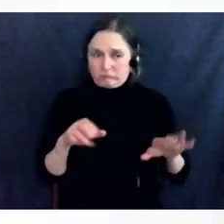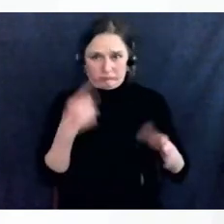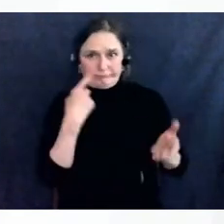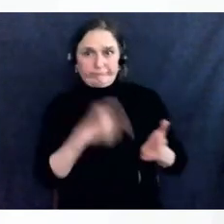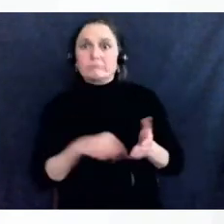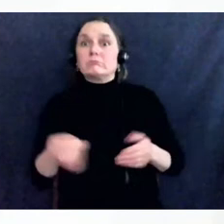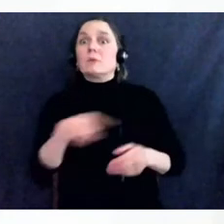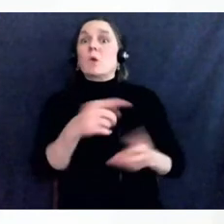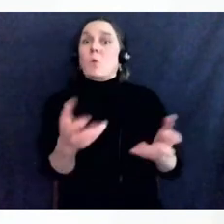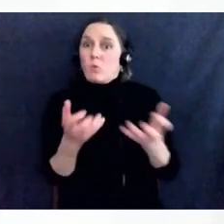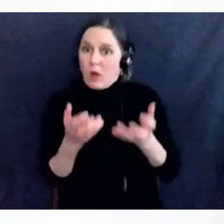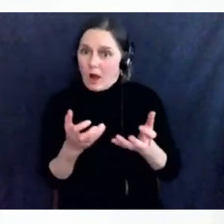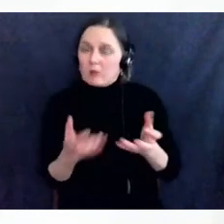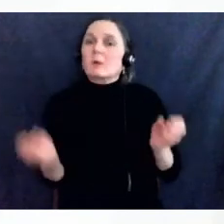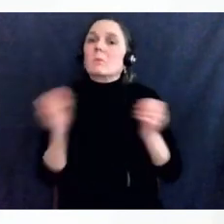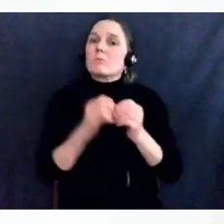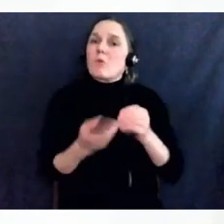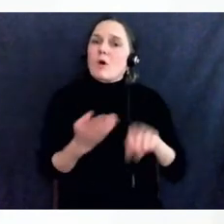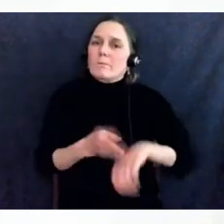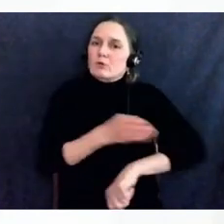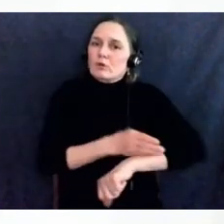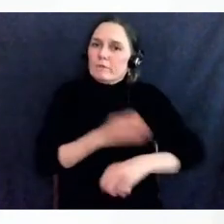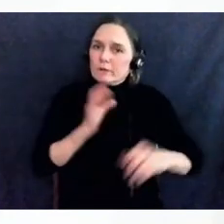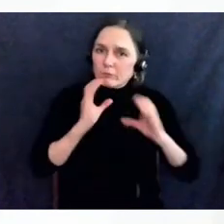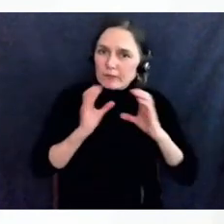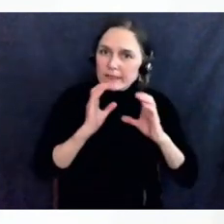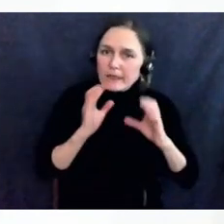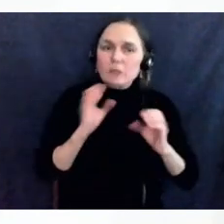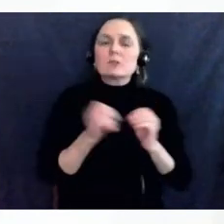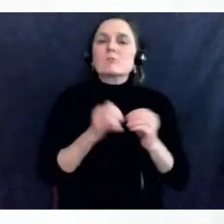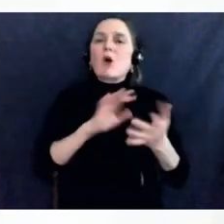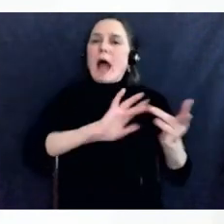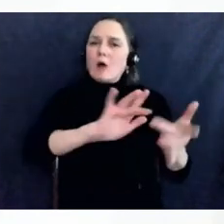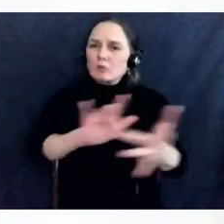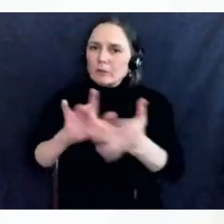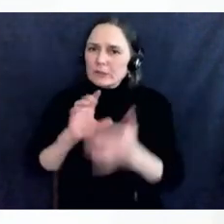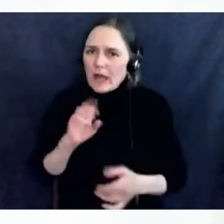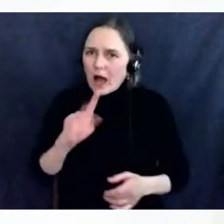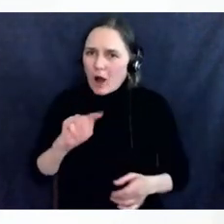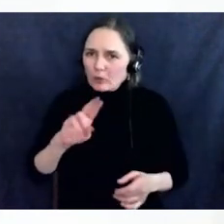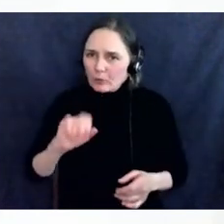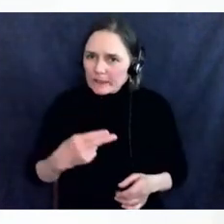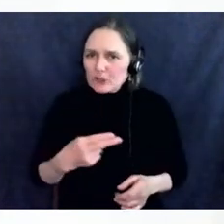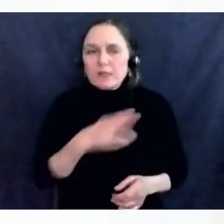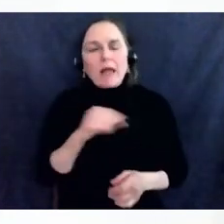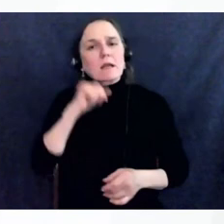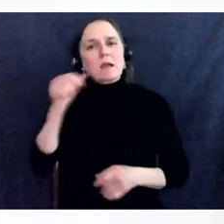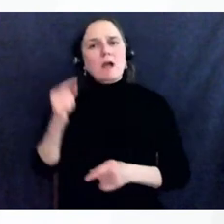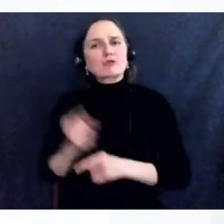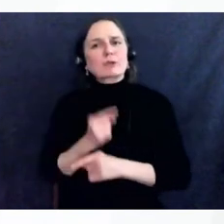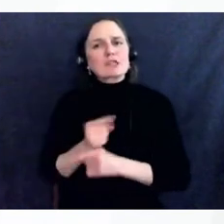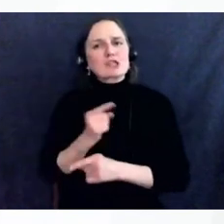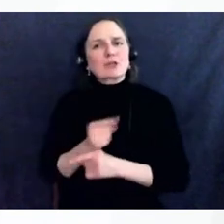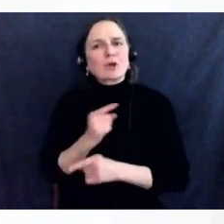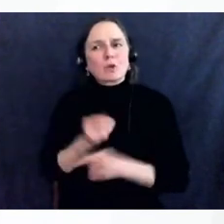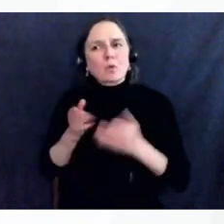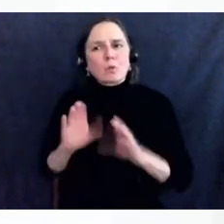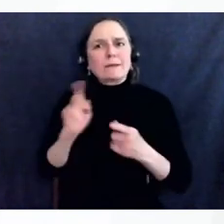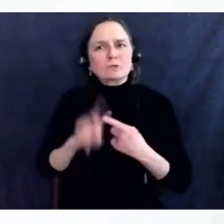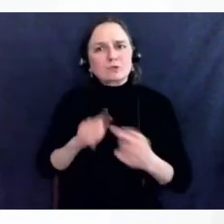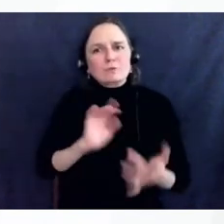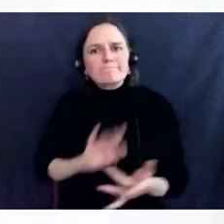and non-traditional avenues for research and scholarship. Lastly, the University of Washington is